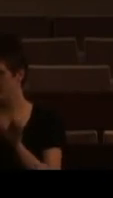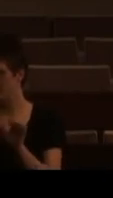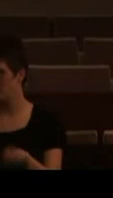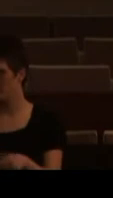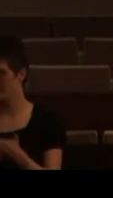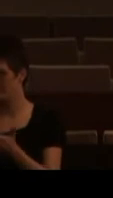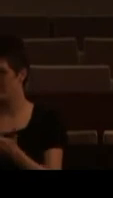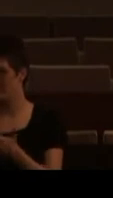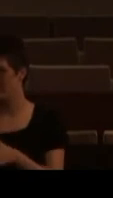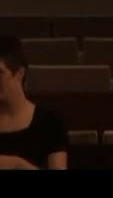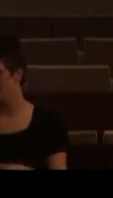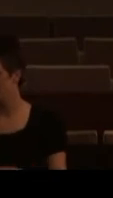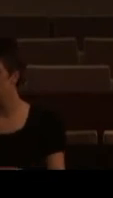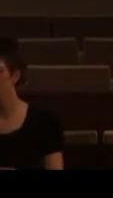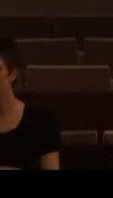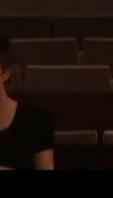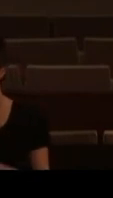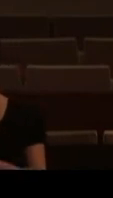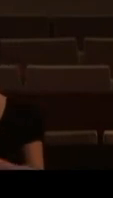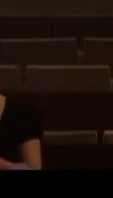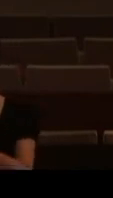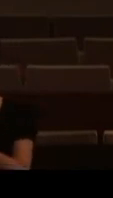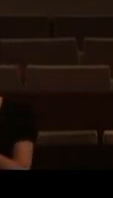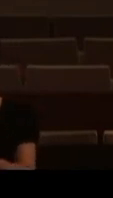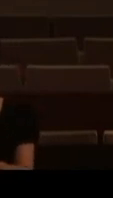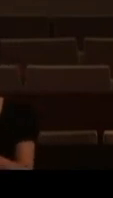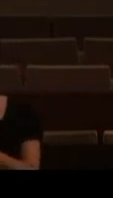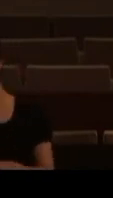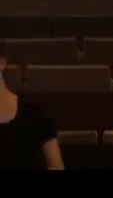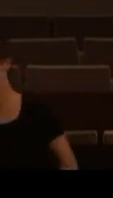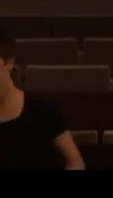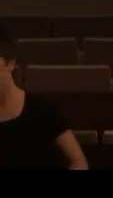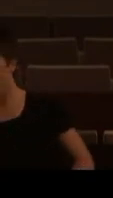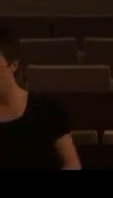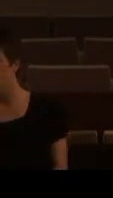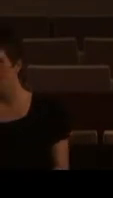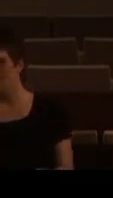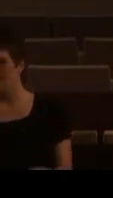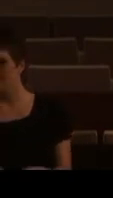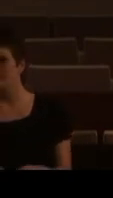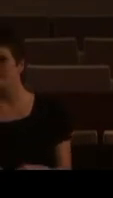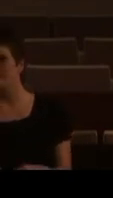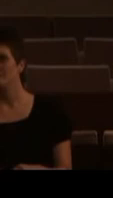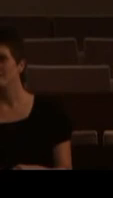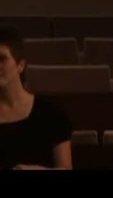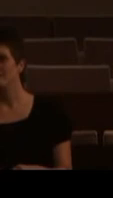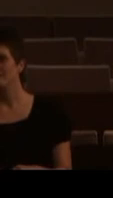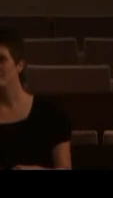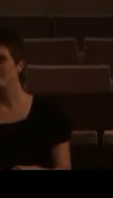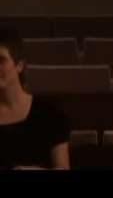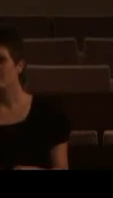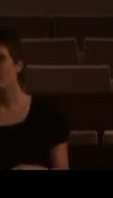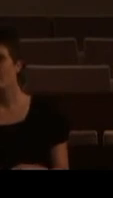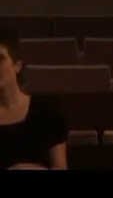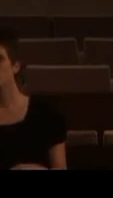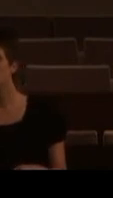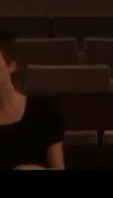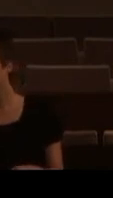hitched to the hack, but the horses gave out and they had to change to oxen. They brought with them, sewed in a feather